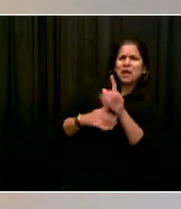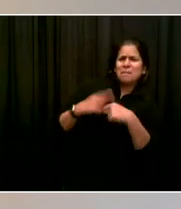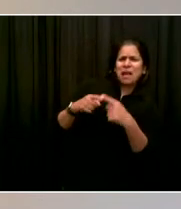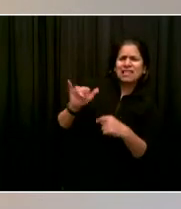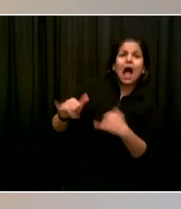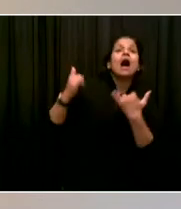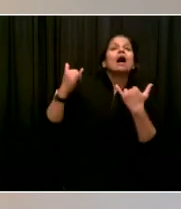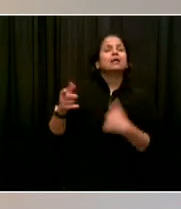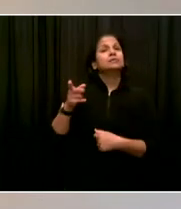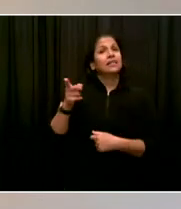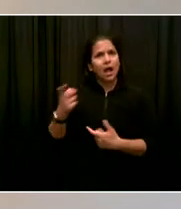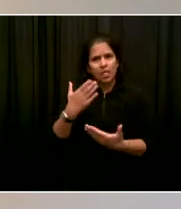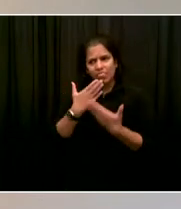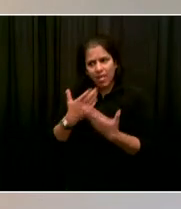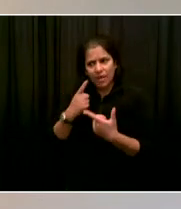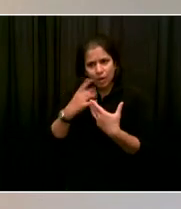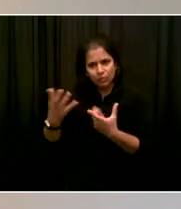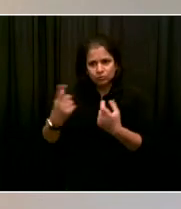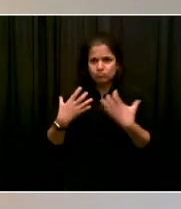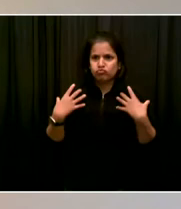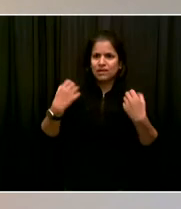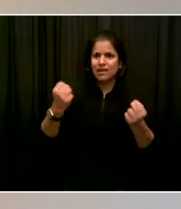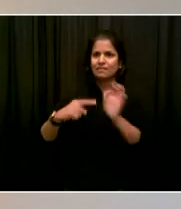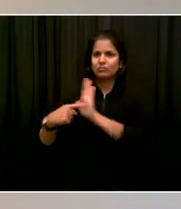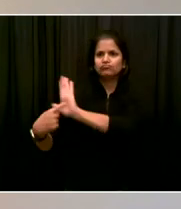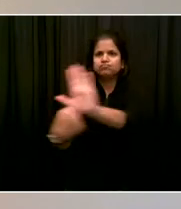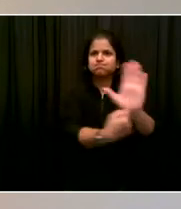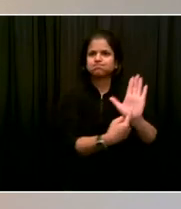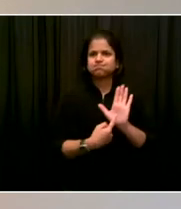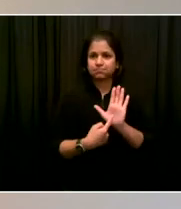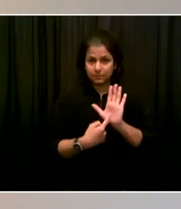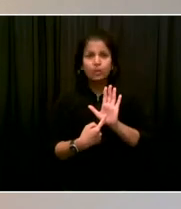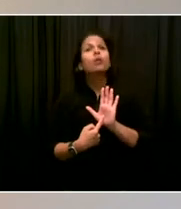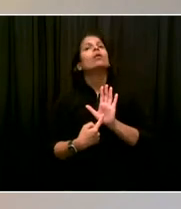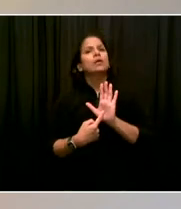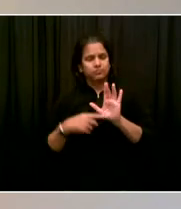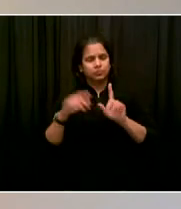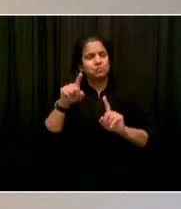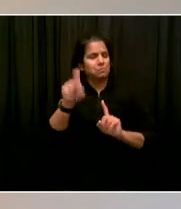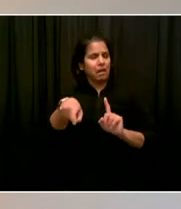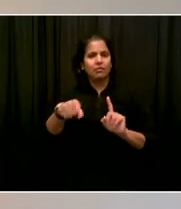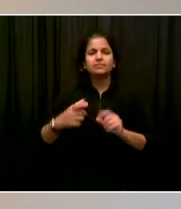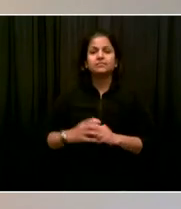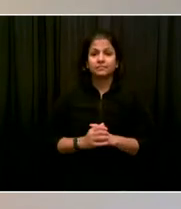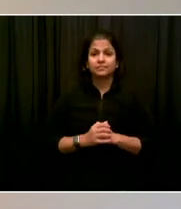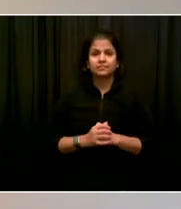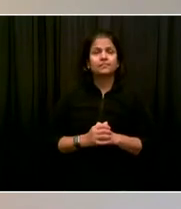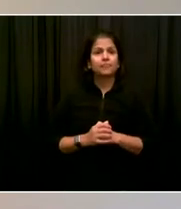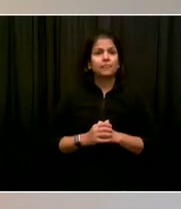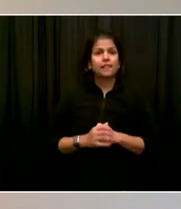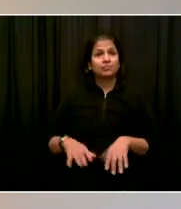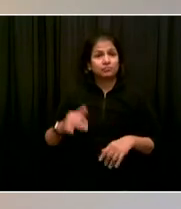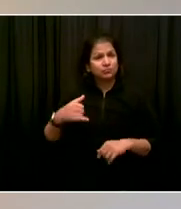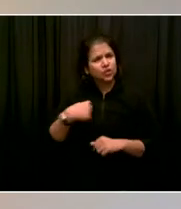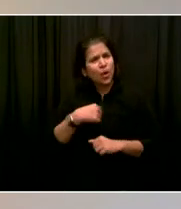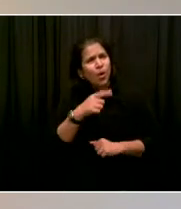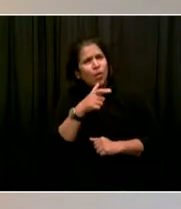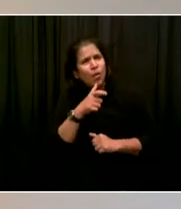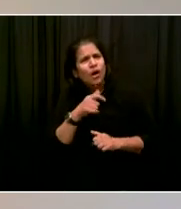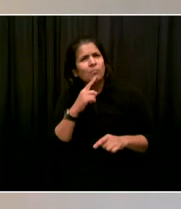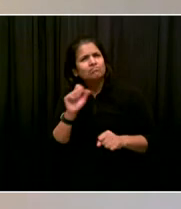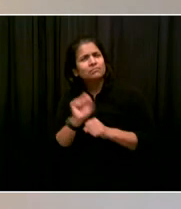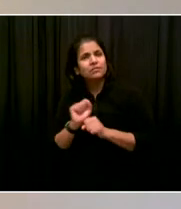when no one else would do it. I can't think of anyone who captures the culture like you. You have it all